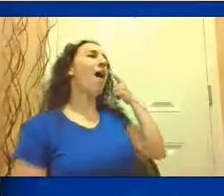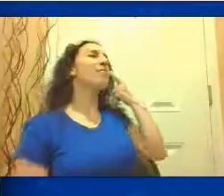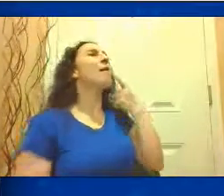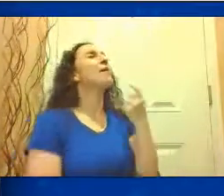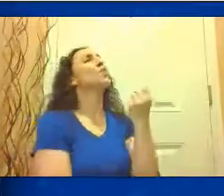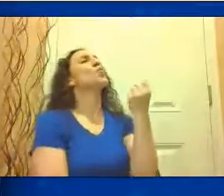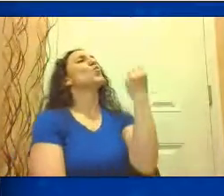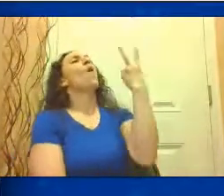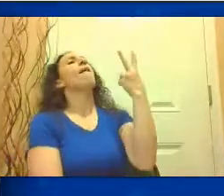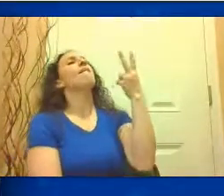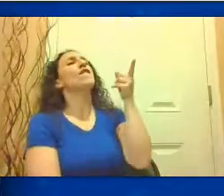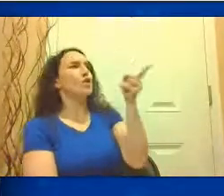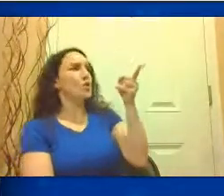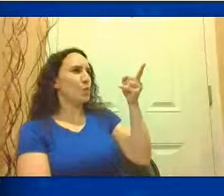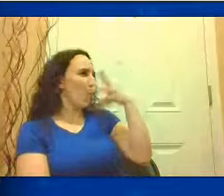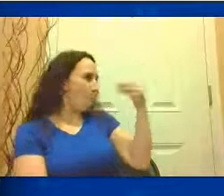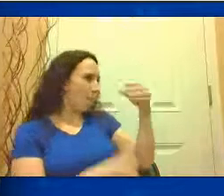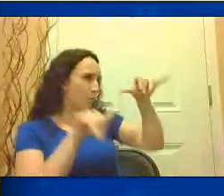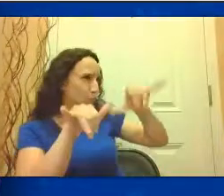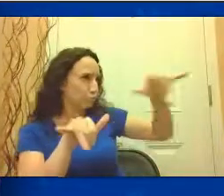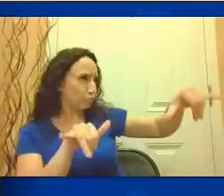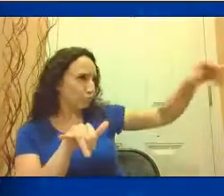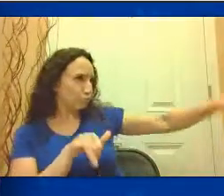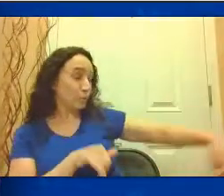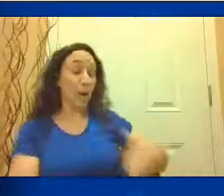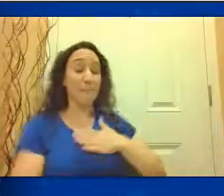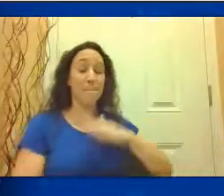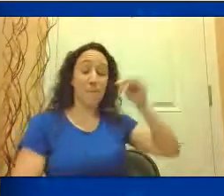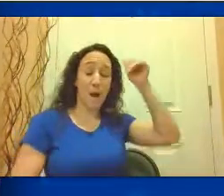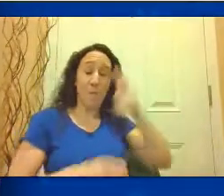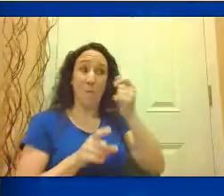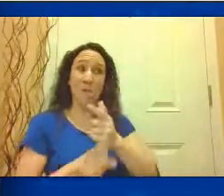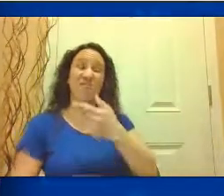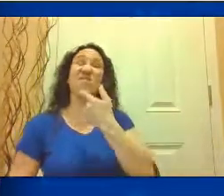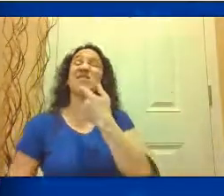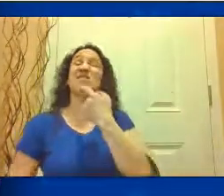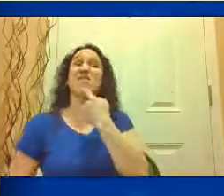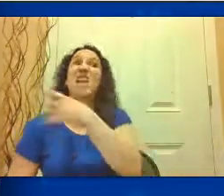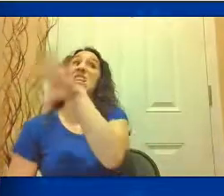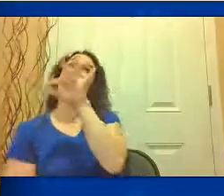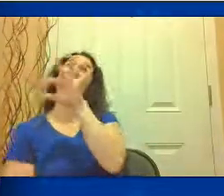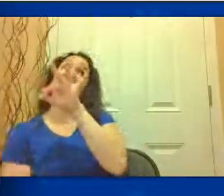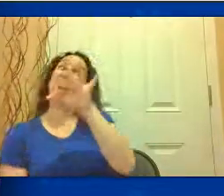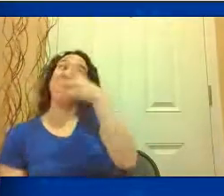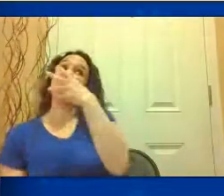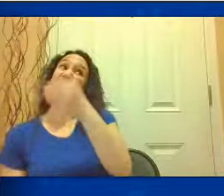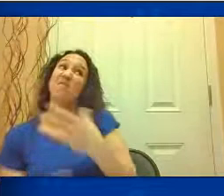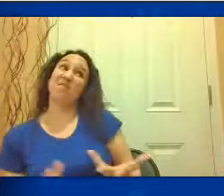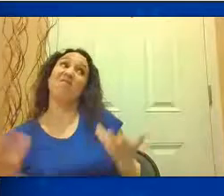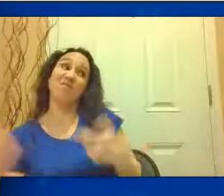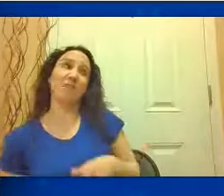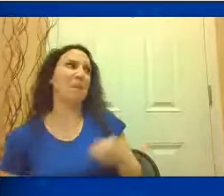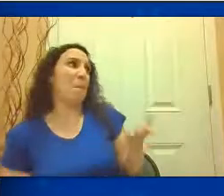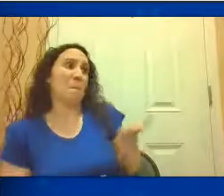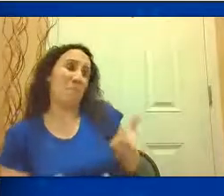big bad wolves to the creek. My brothers think it's 9. Oh, yes. Maybe less, because